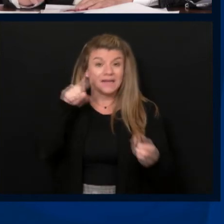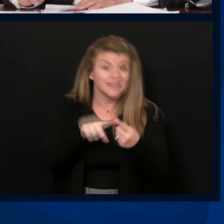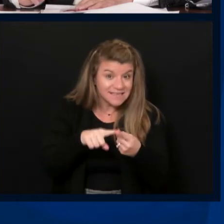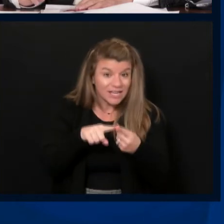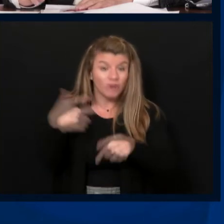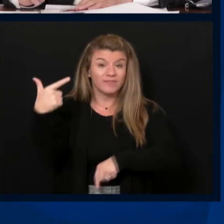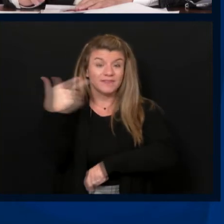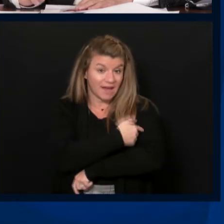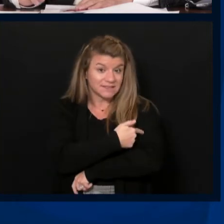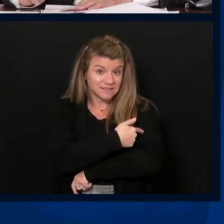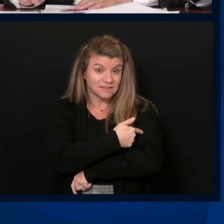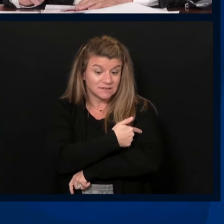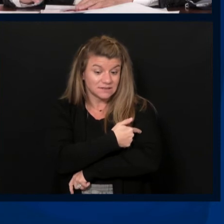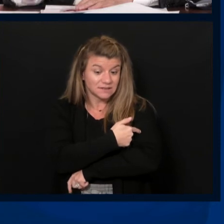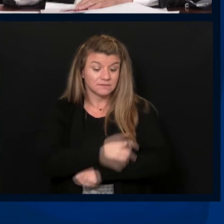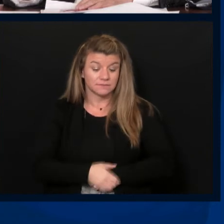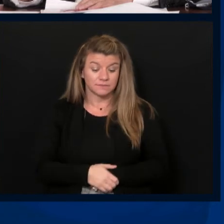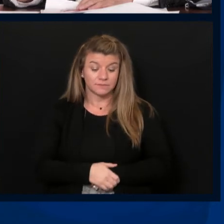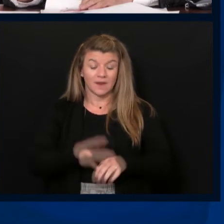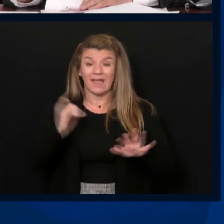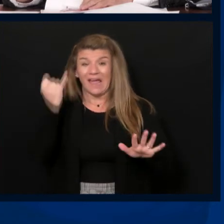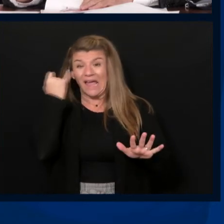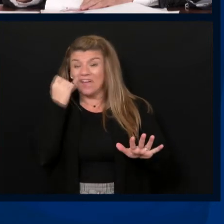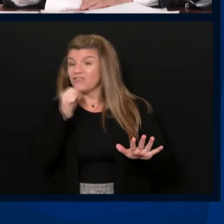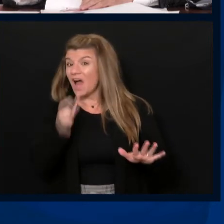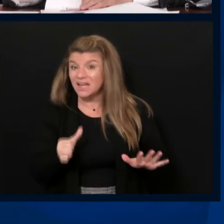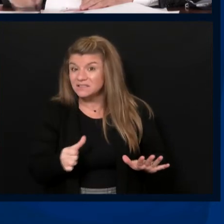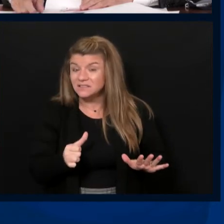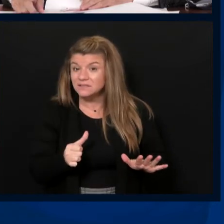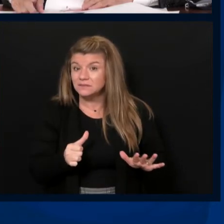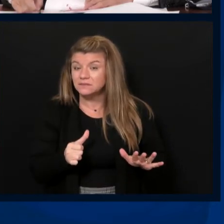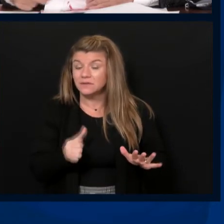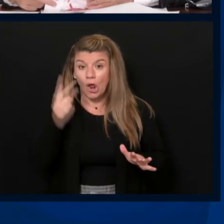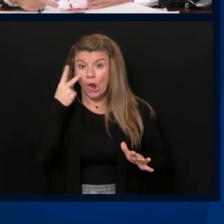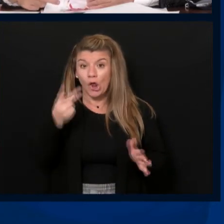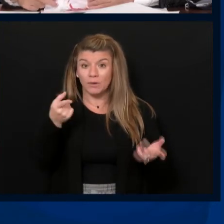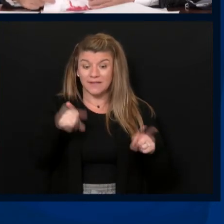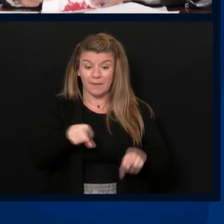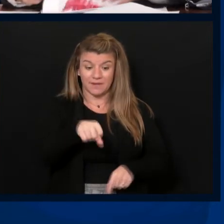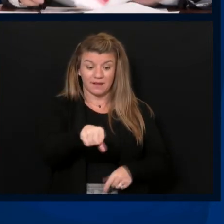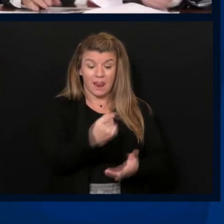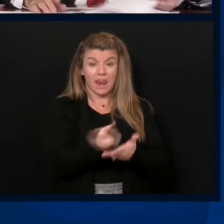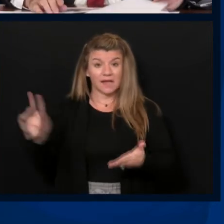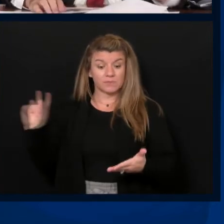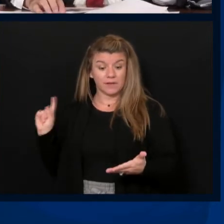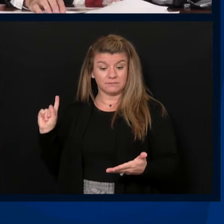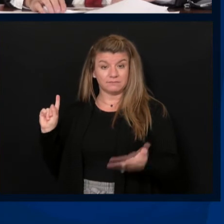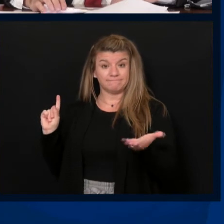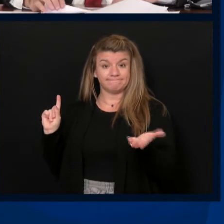this vaccine. If we don't, look at where we are last week.